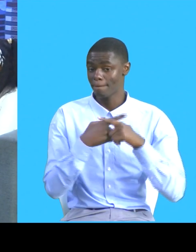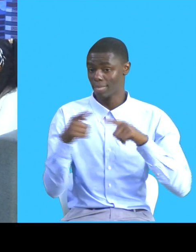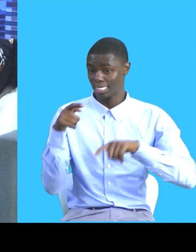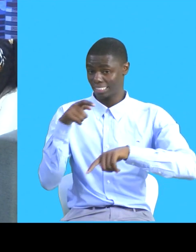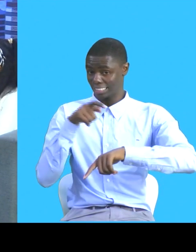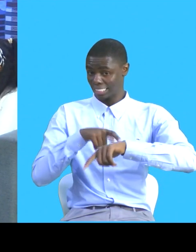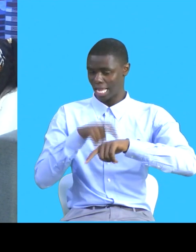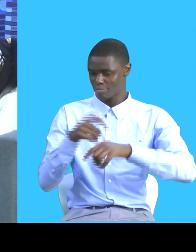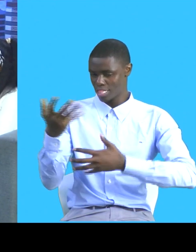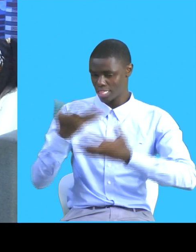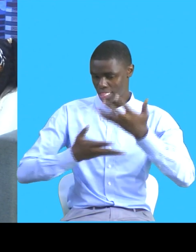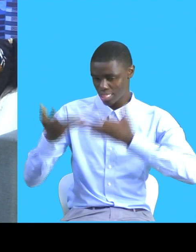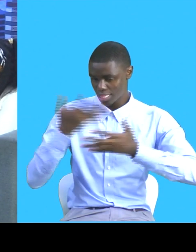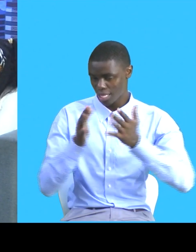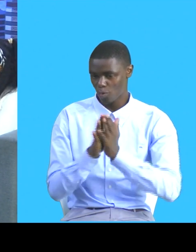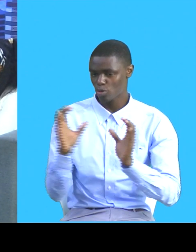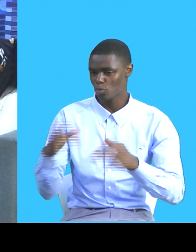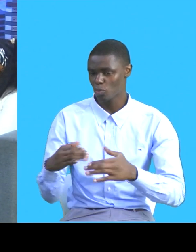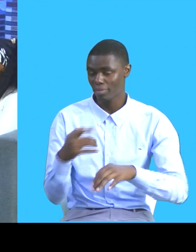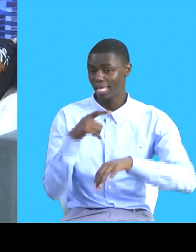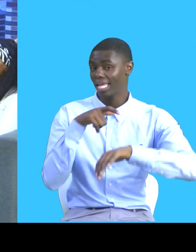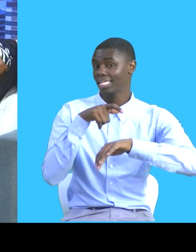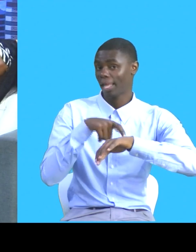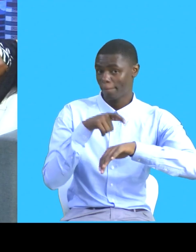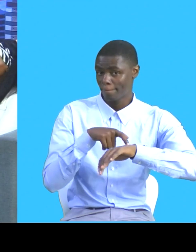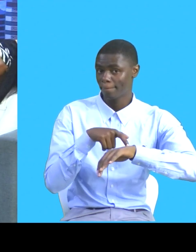moment they interact with groups, and the moment that they